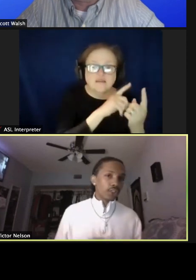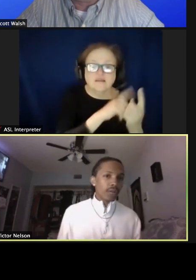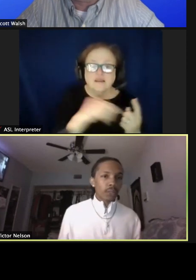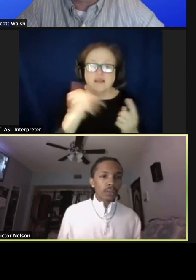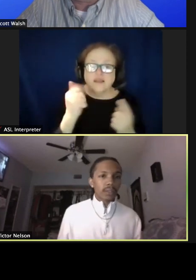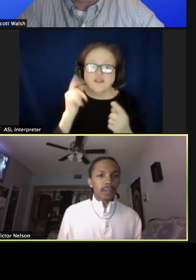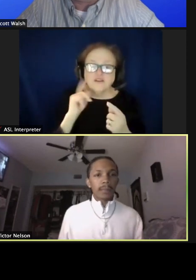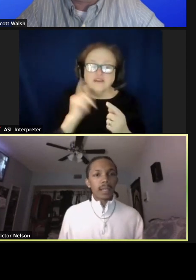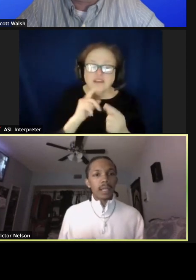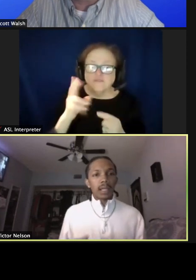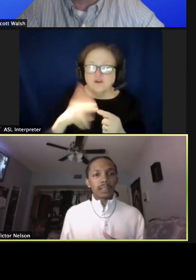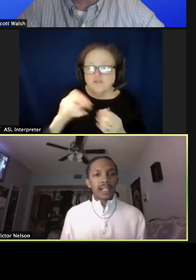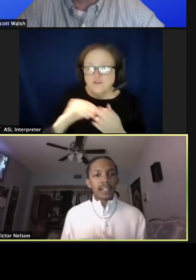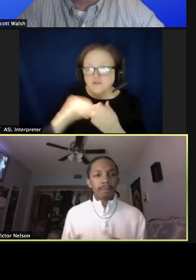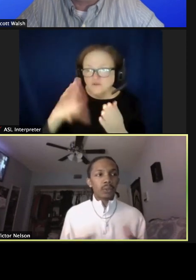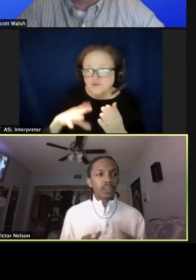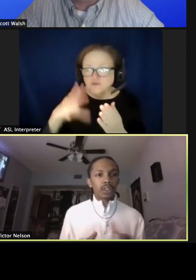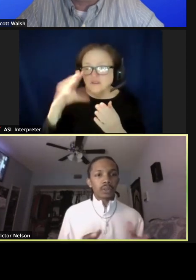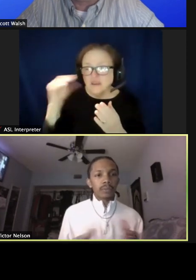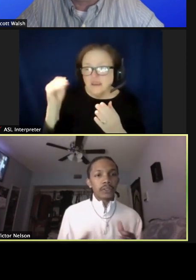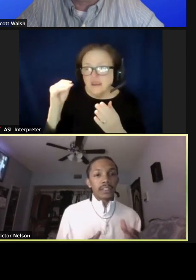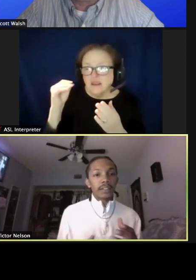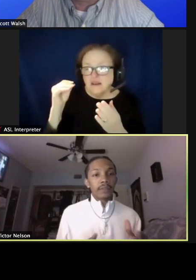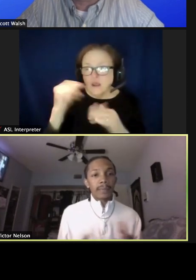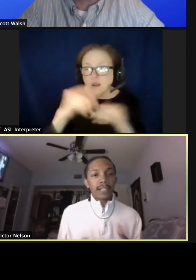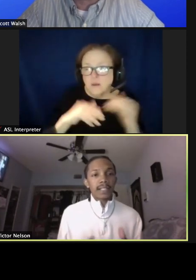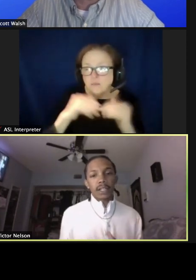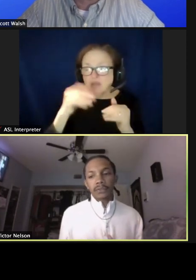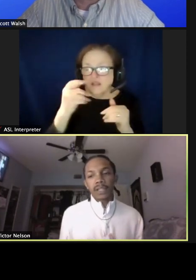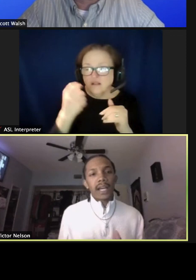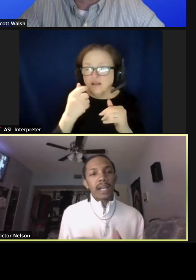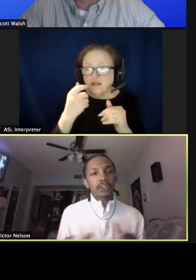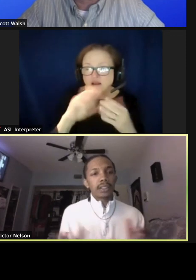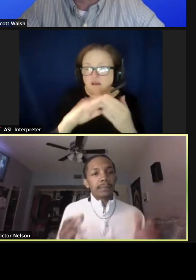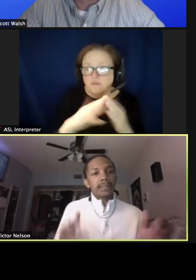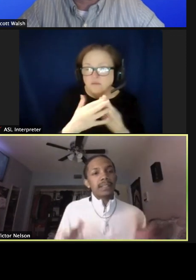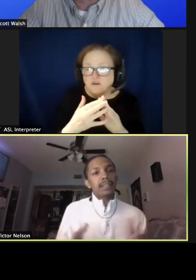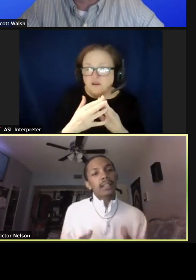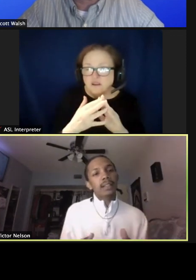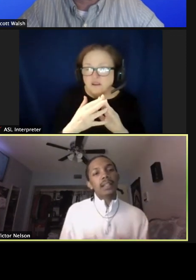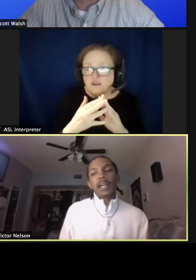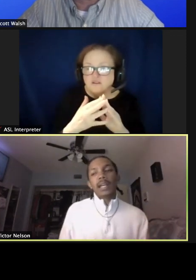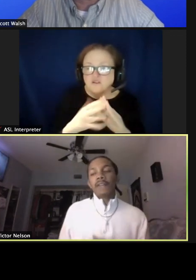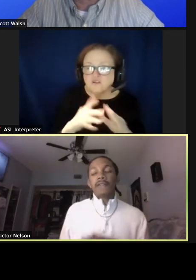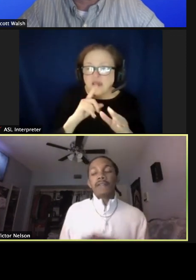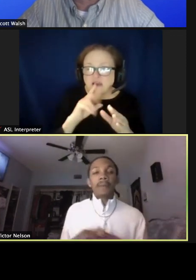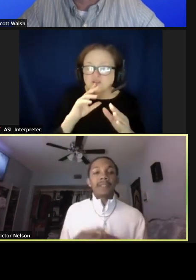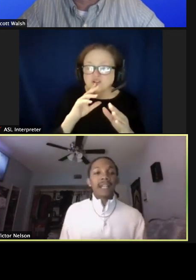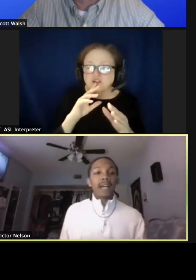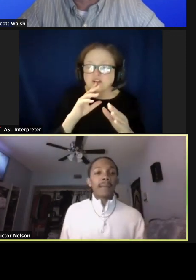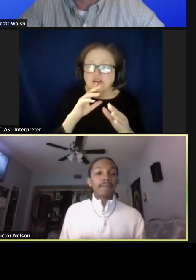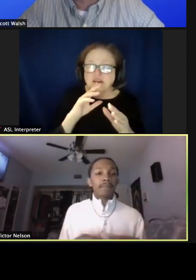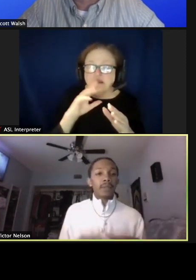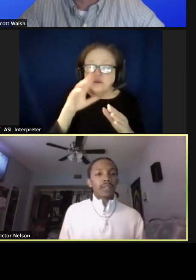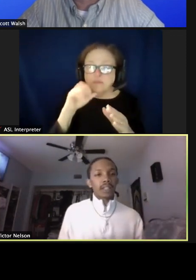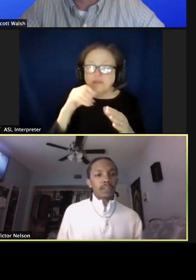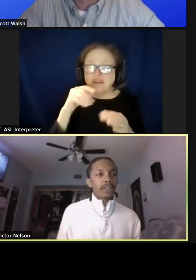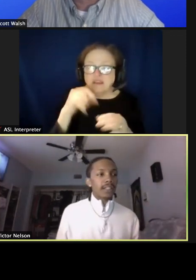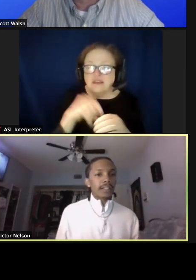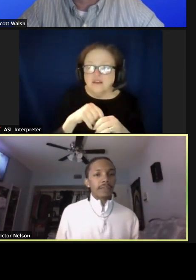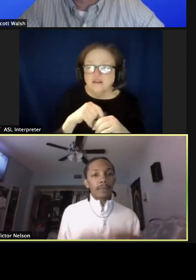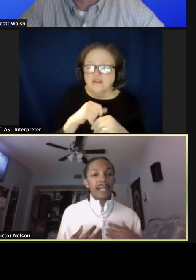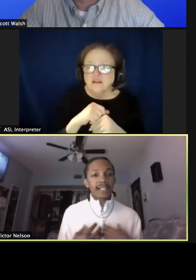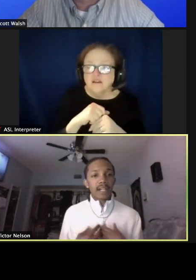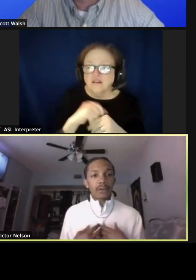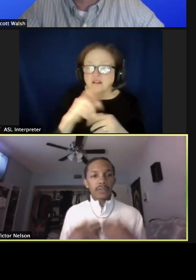I was able to interact with them and kind of build a little community for myself to actually be in. And from the time I built that